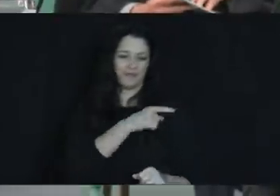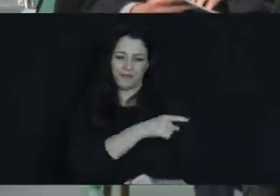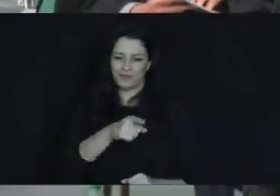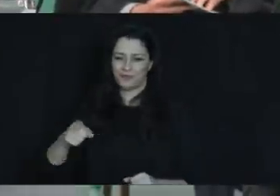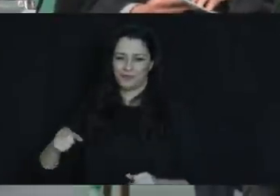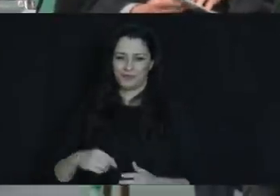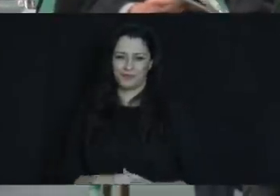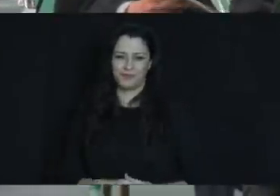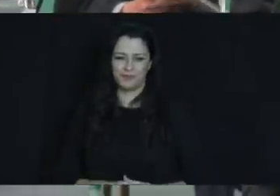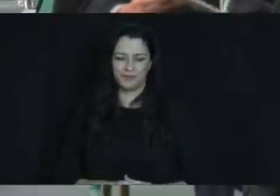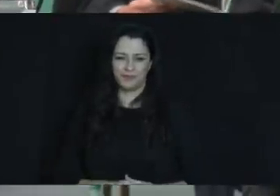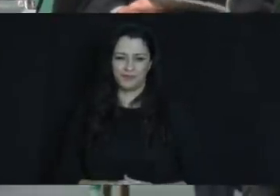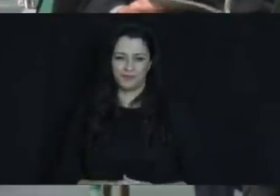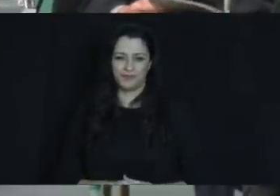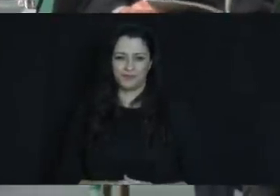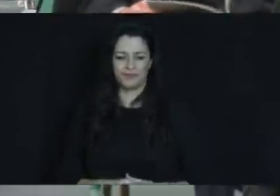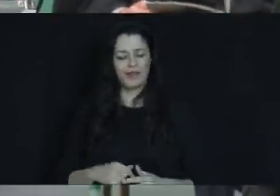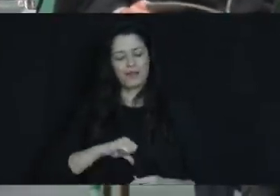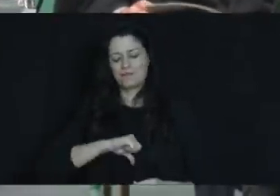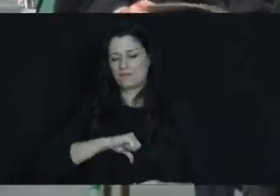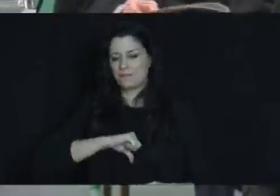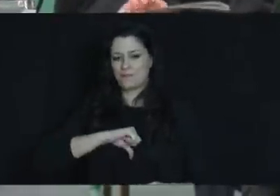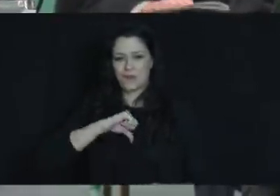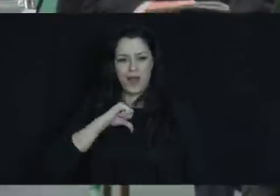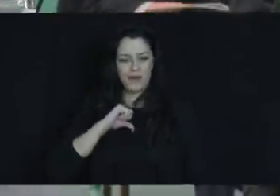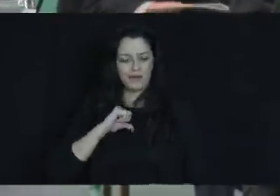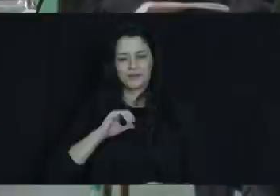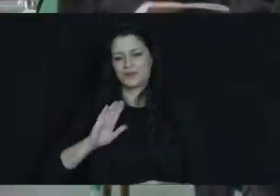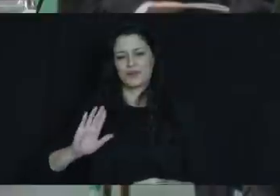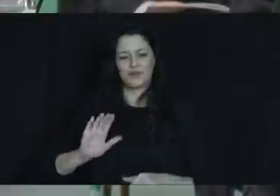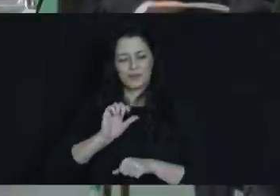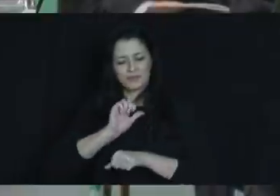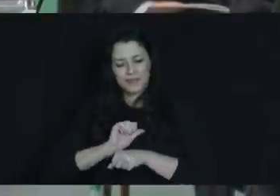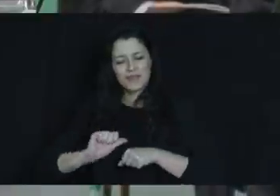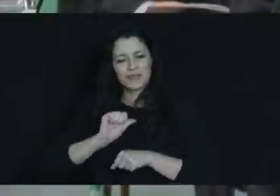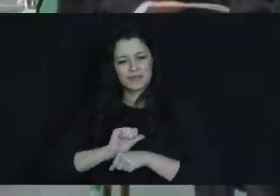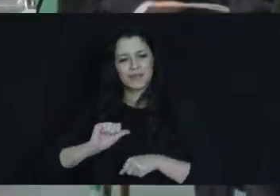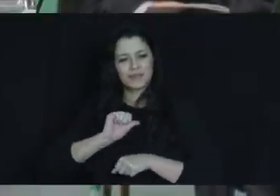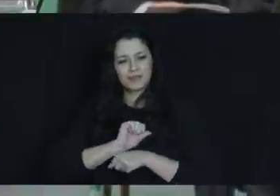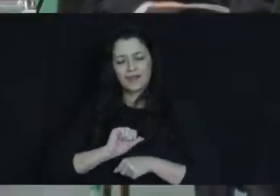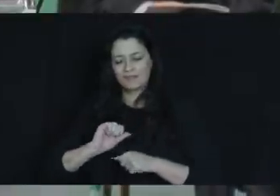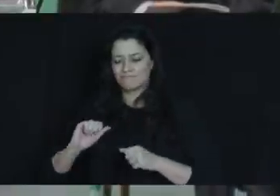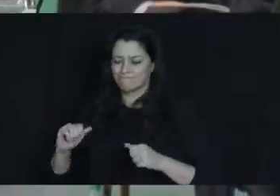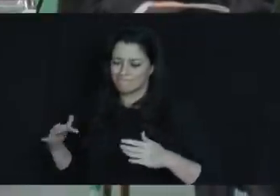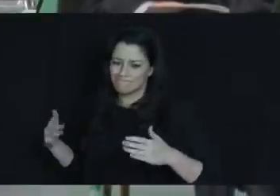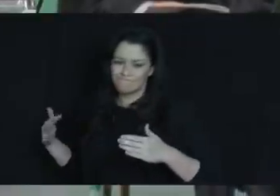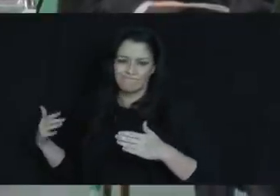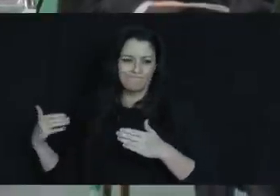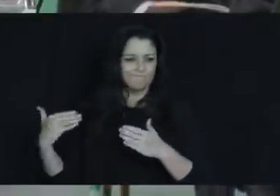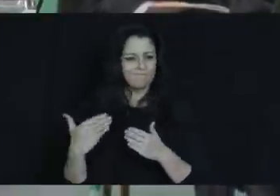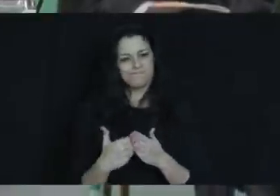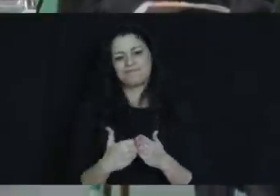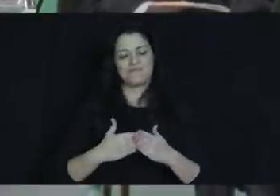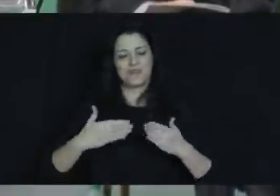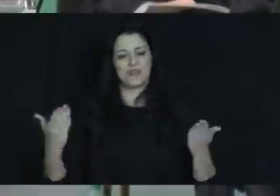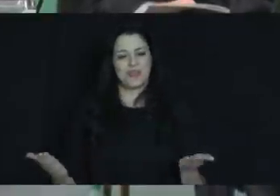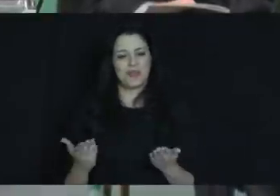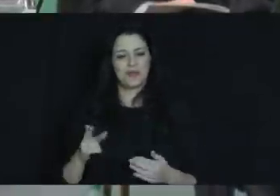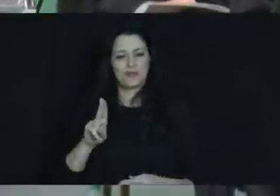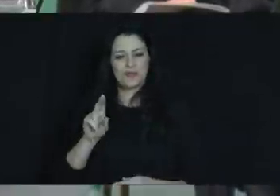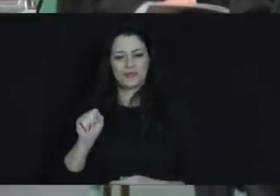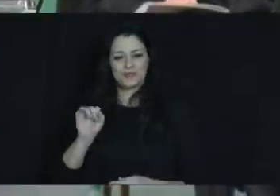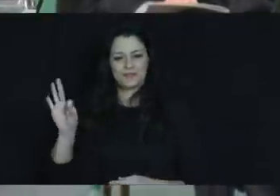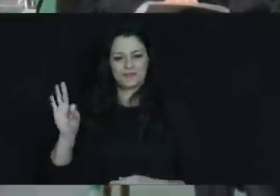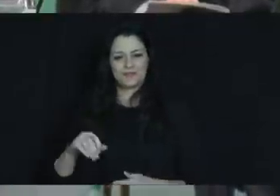to create all the way up into the end of your time here at the University of South Florida. As you graduate